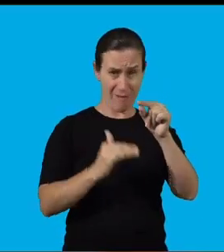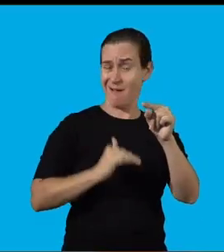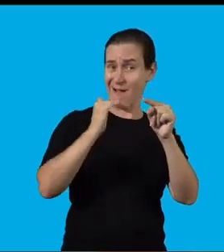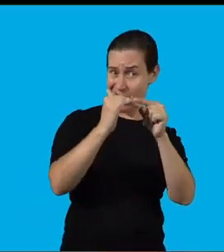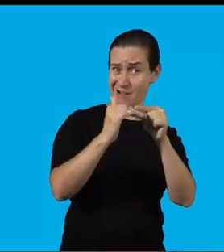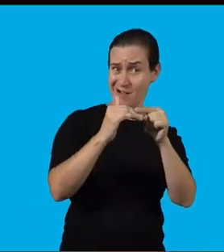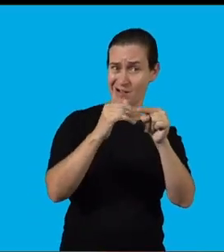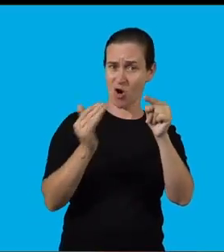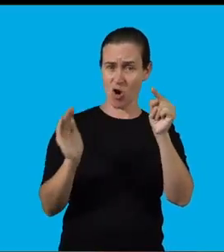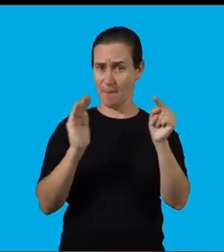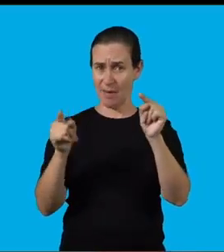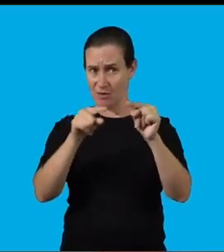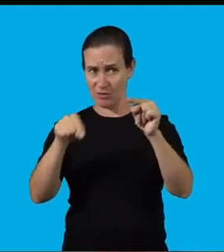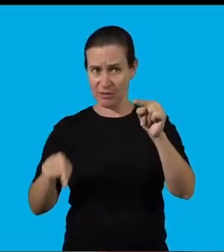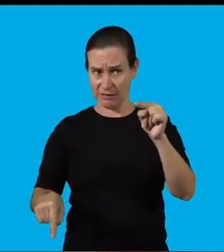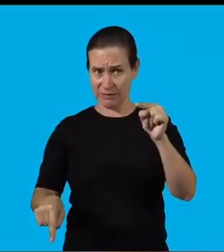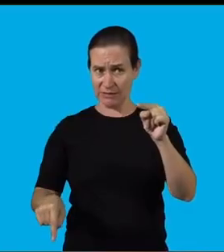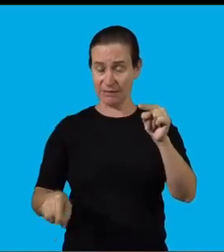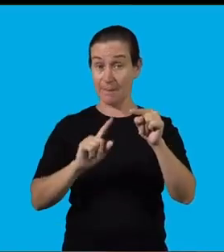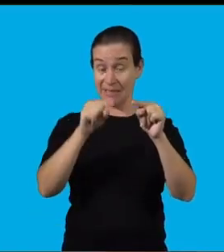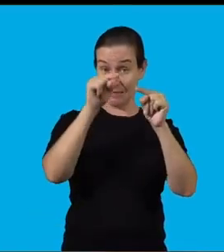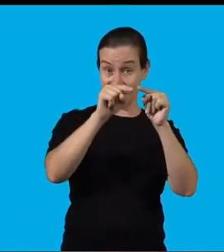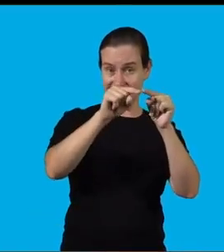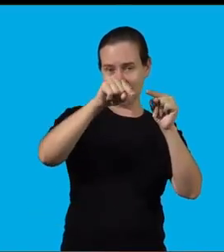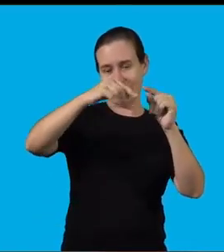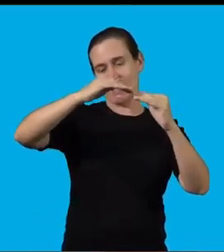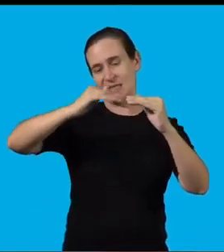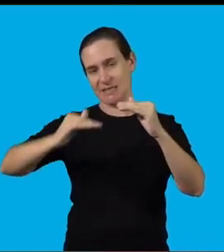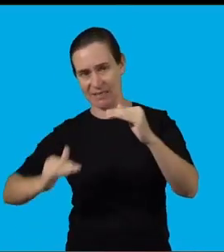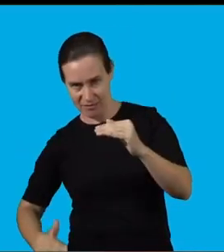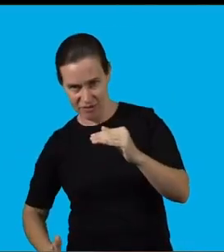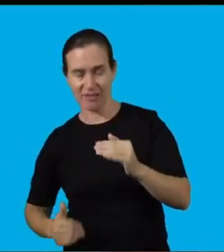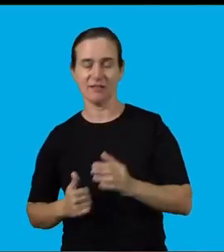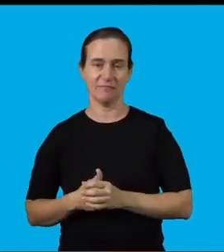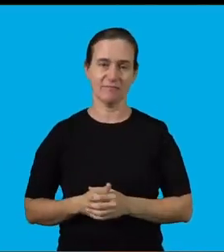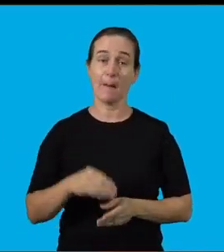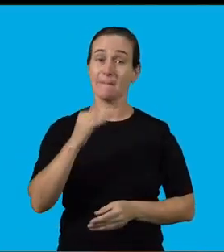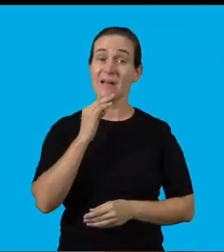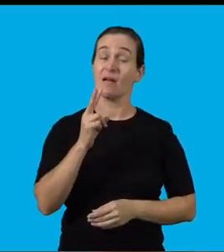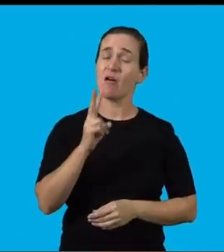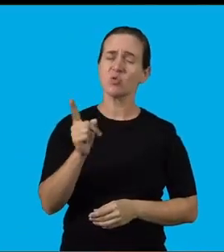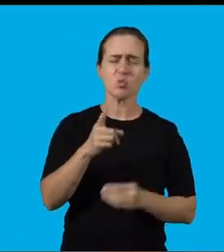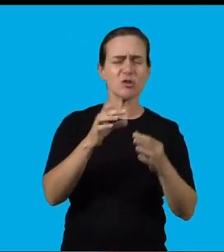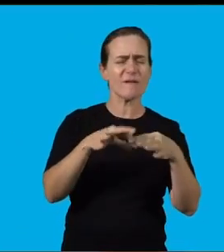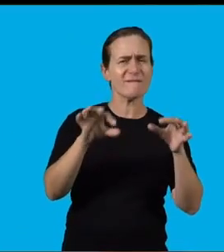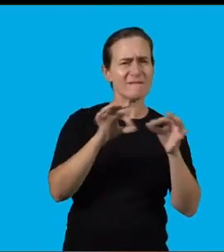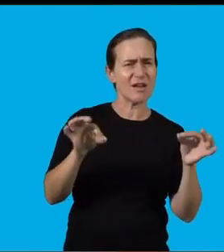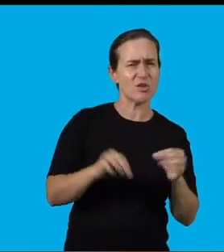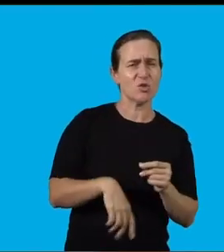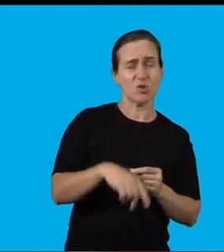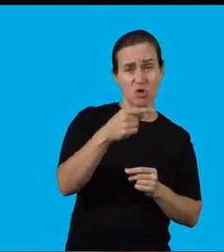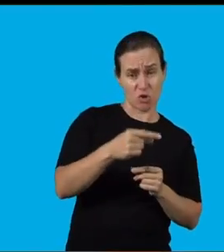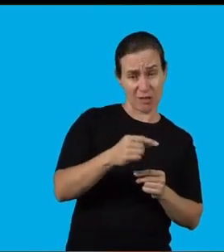y value down here. So therefore, this part of the graph, the function is decreasing. So our answer, for which values of x will